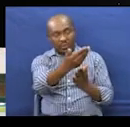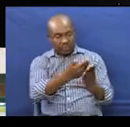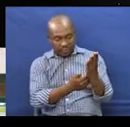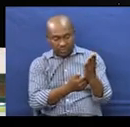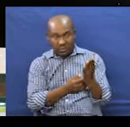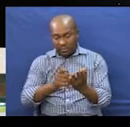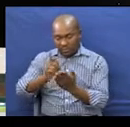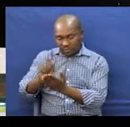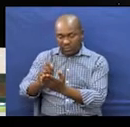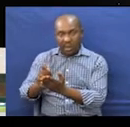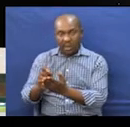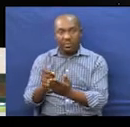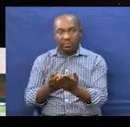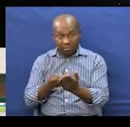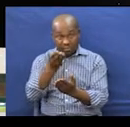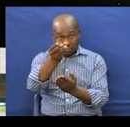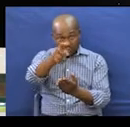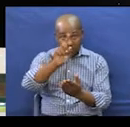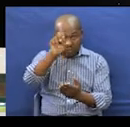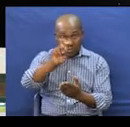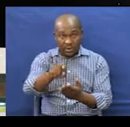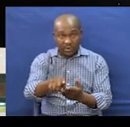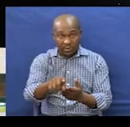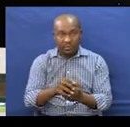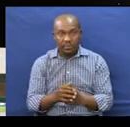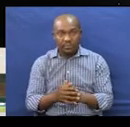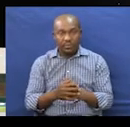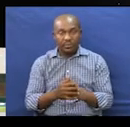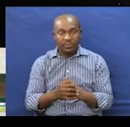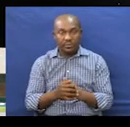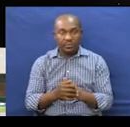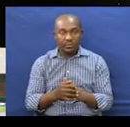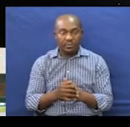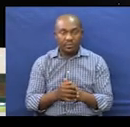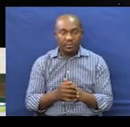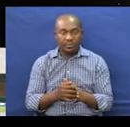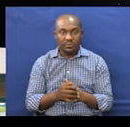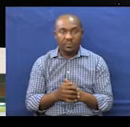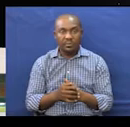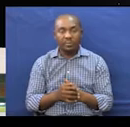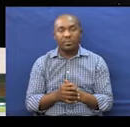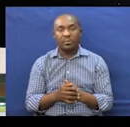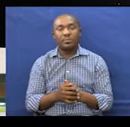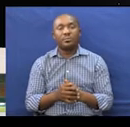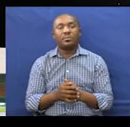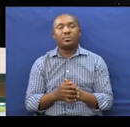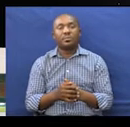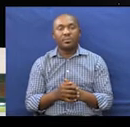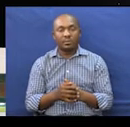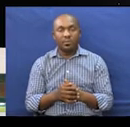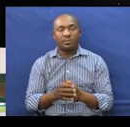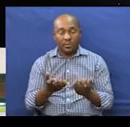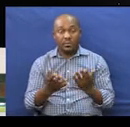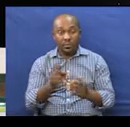as follows. Now take your exercise and a pen and stay quiet listening the